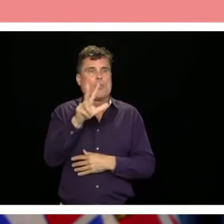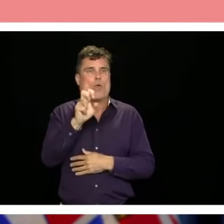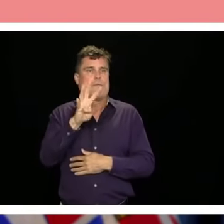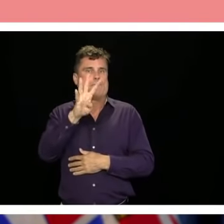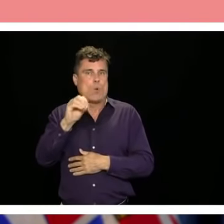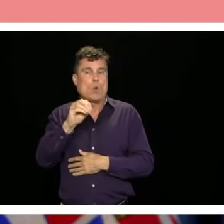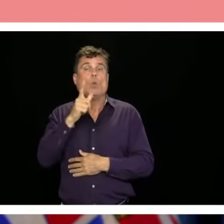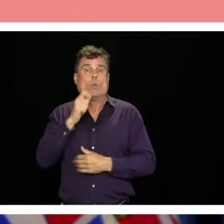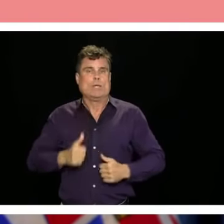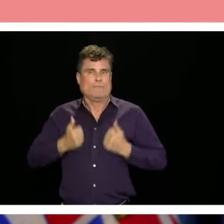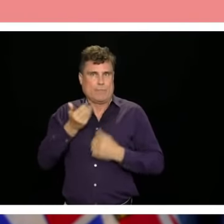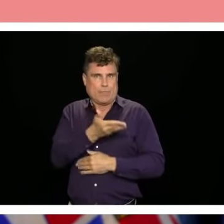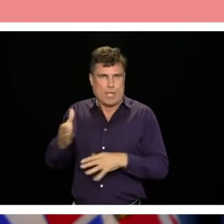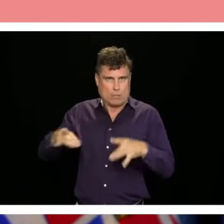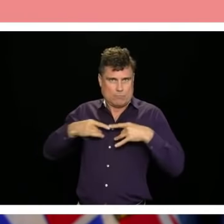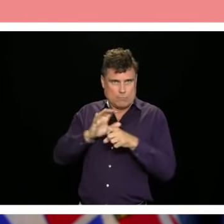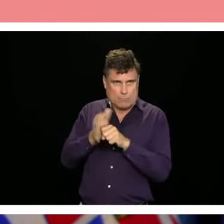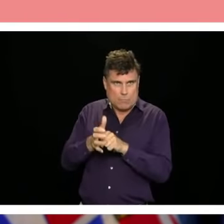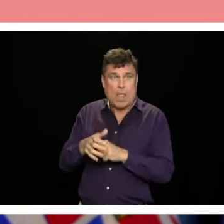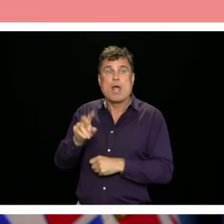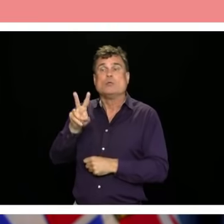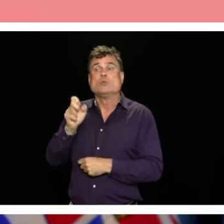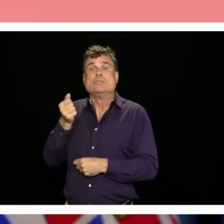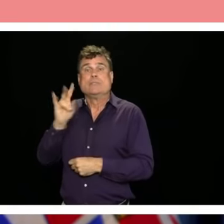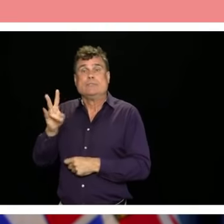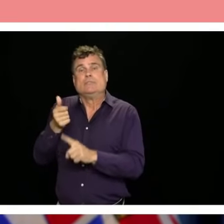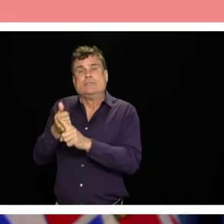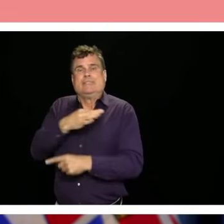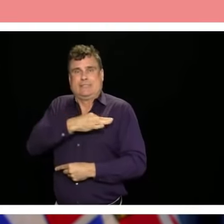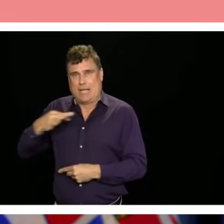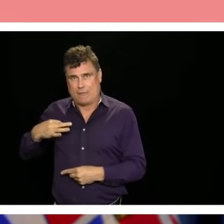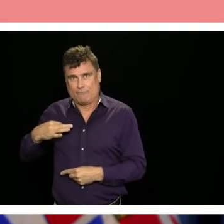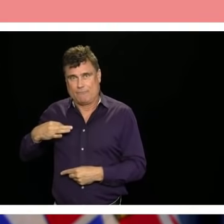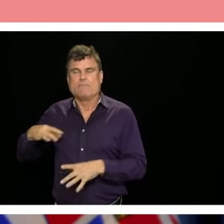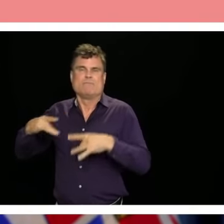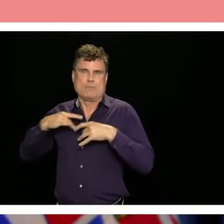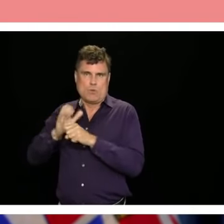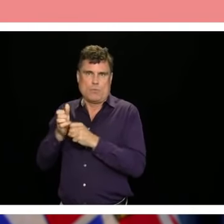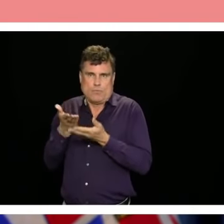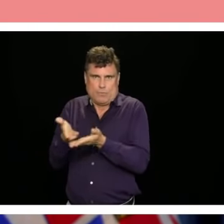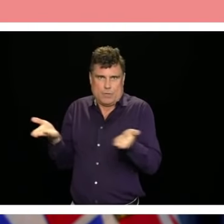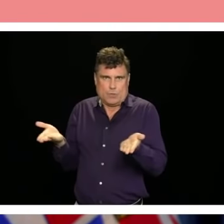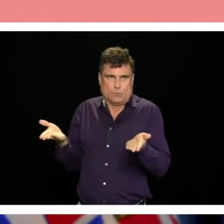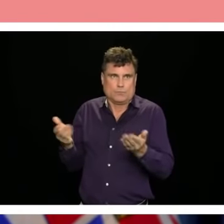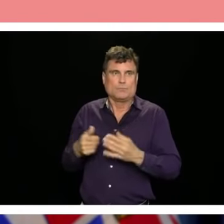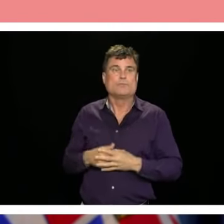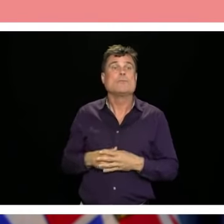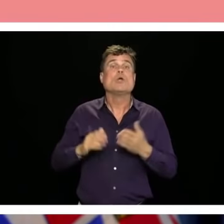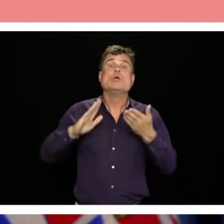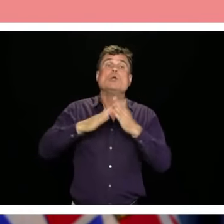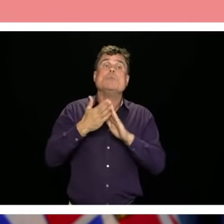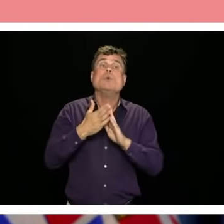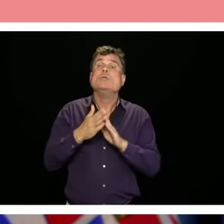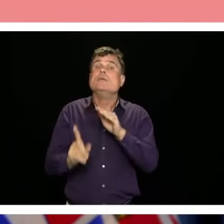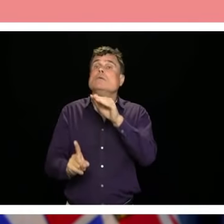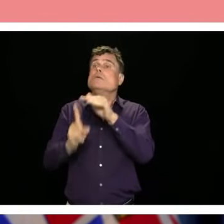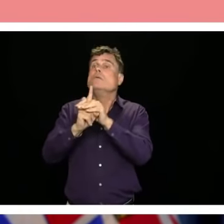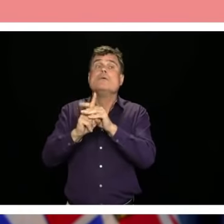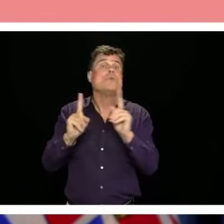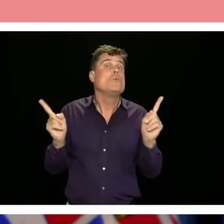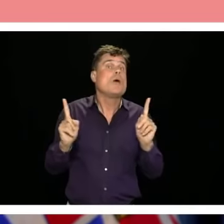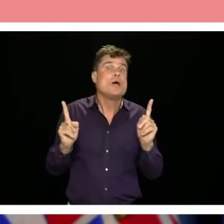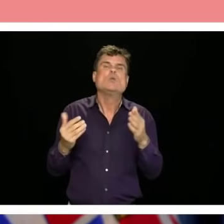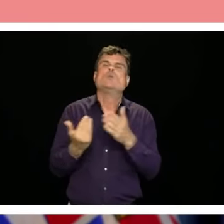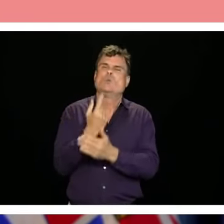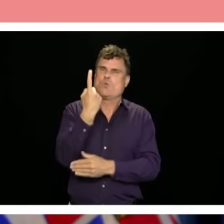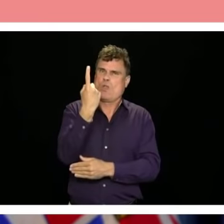and 217 staff who have been affected. We do have one new community outbreak, and as you